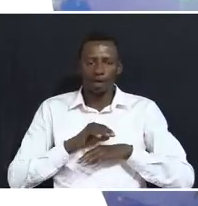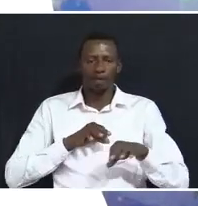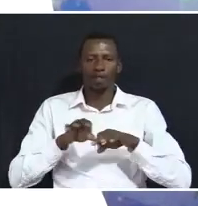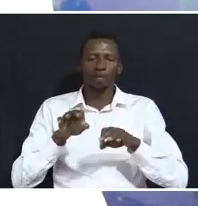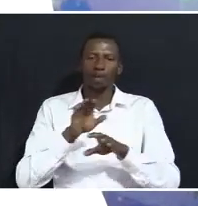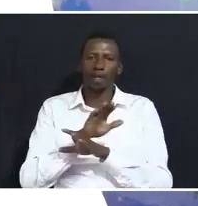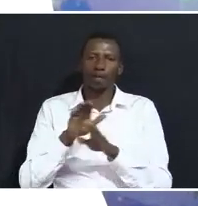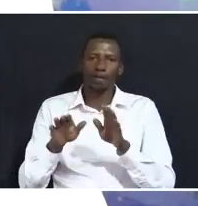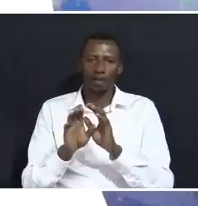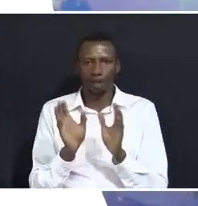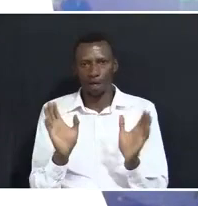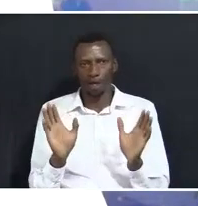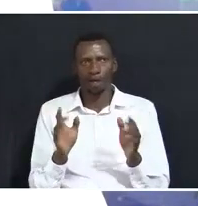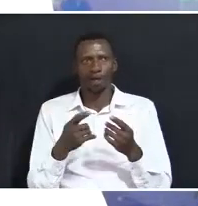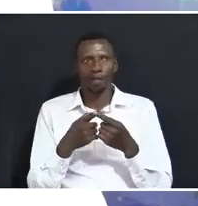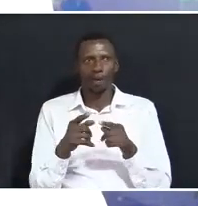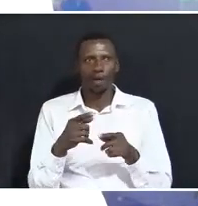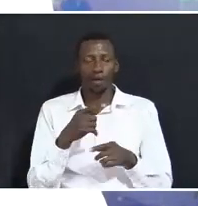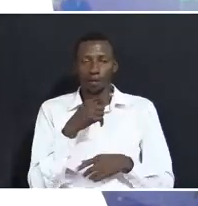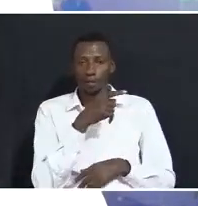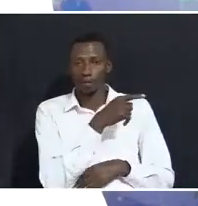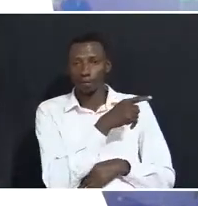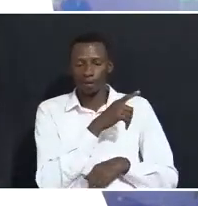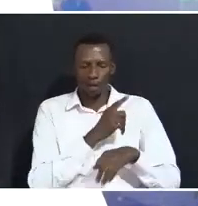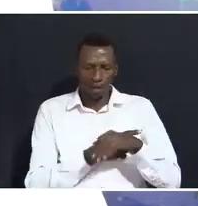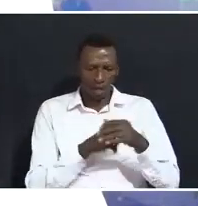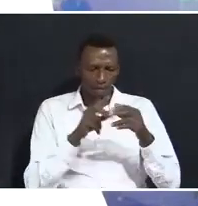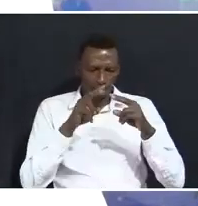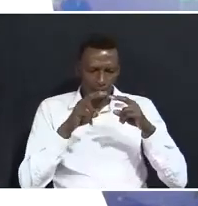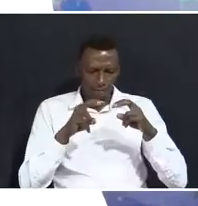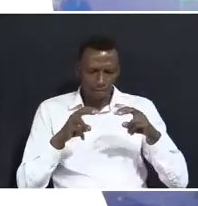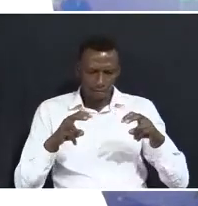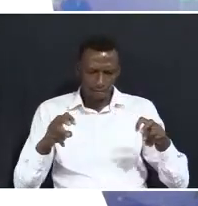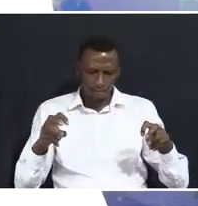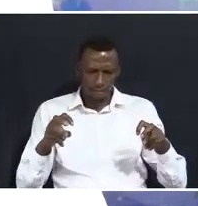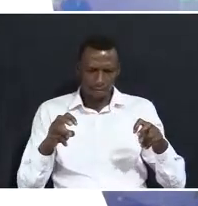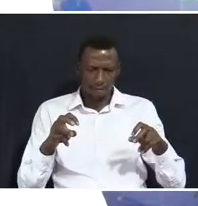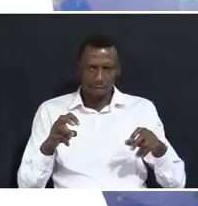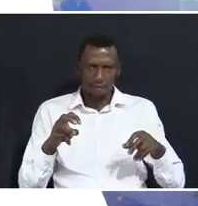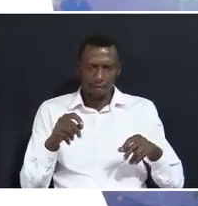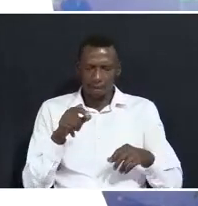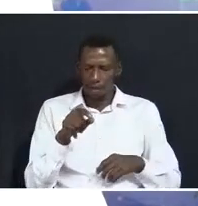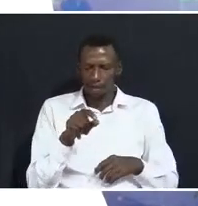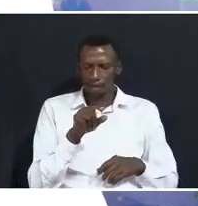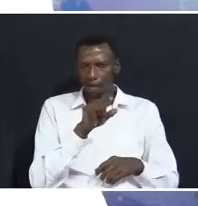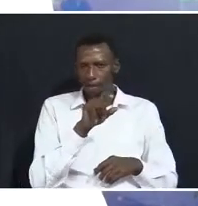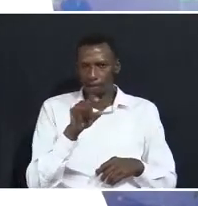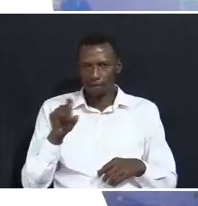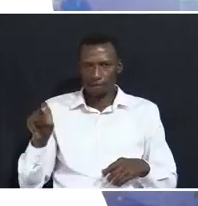is what I saw as I was spending time in this portion of the scripture.